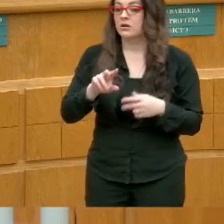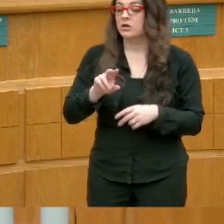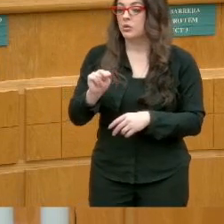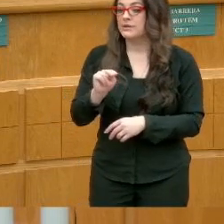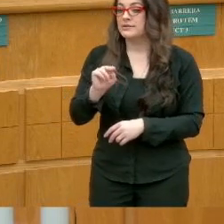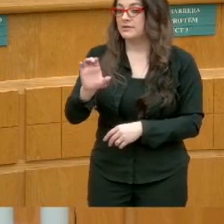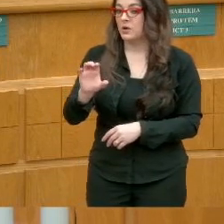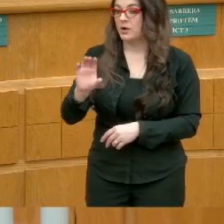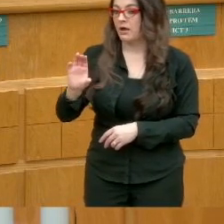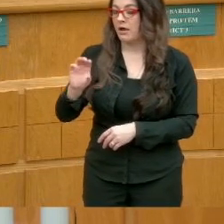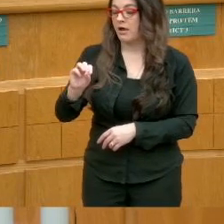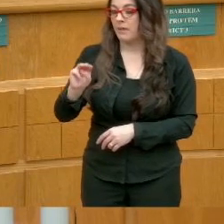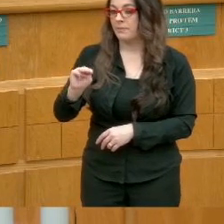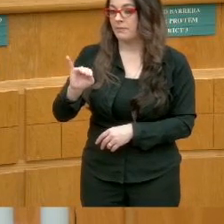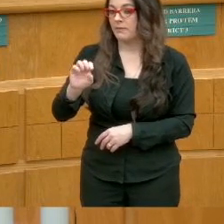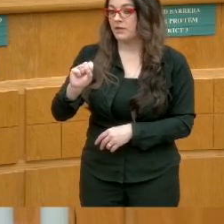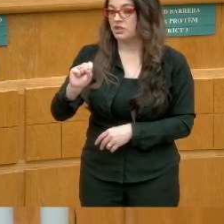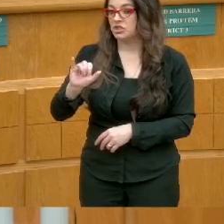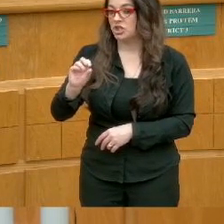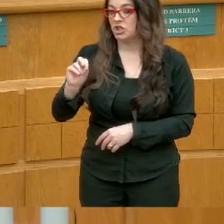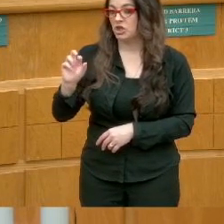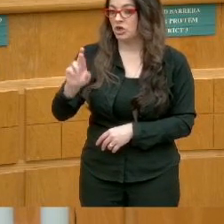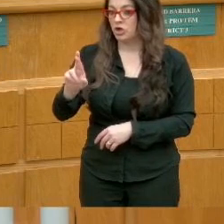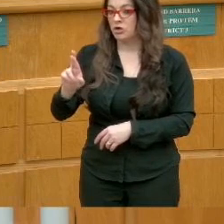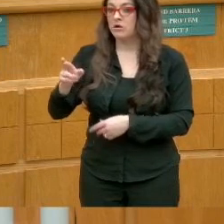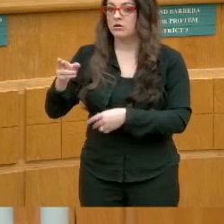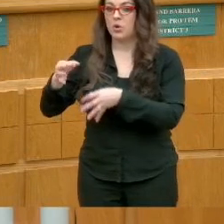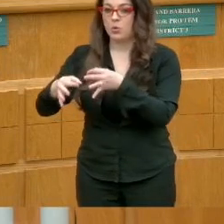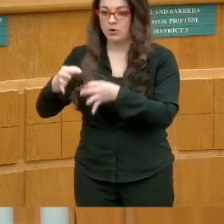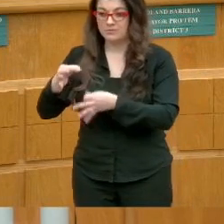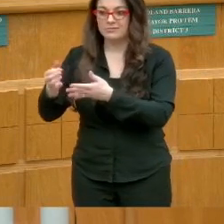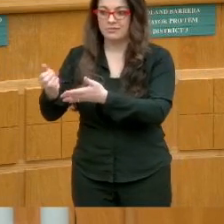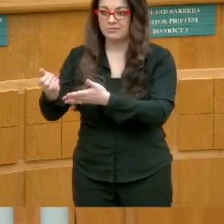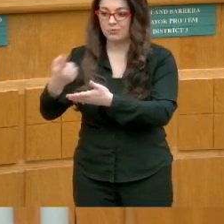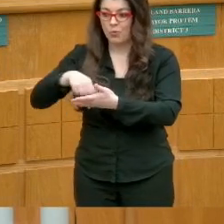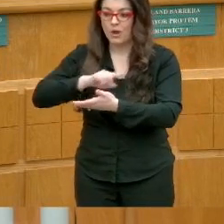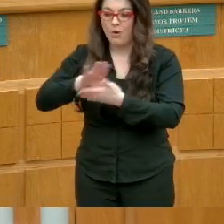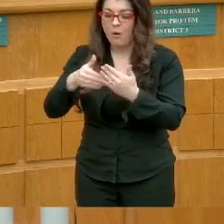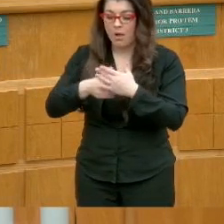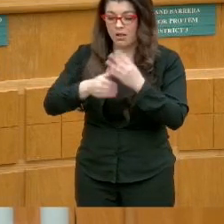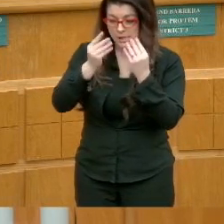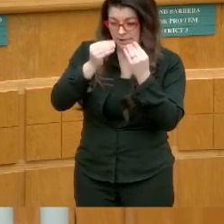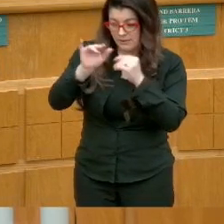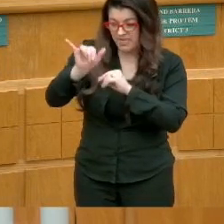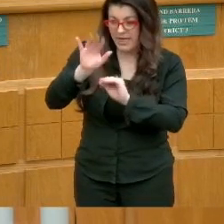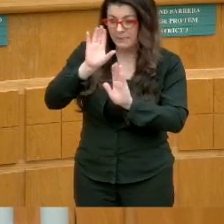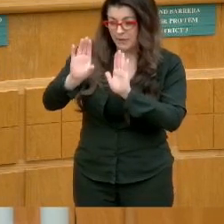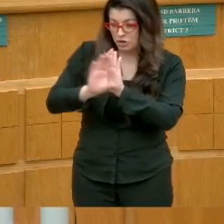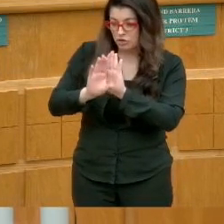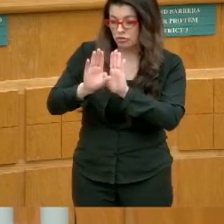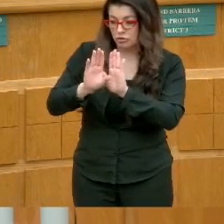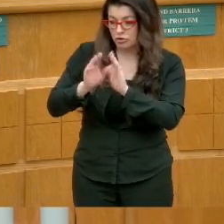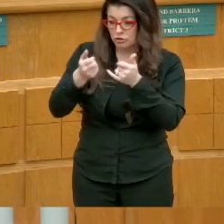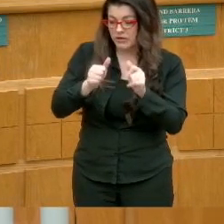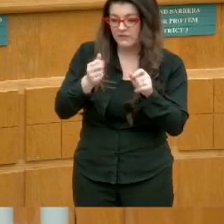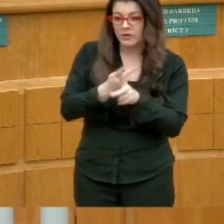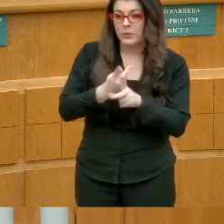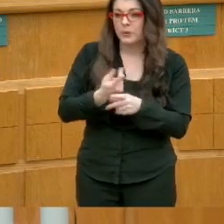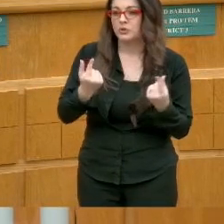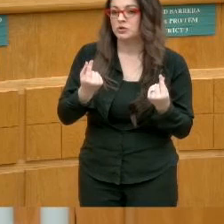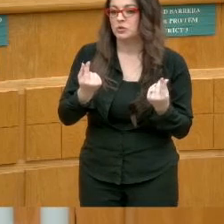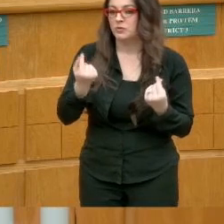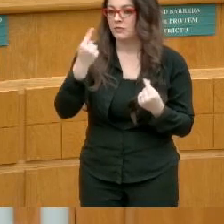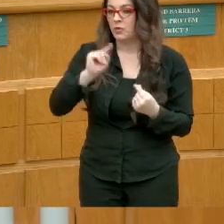judgment calls on what to do locally to help minimize the spread of COVID-19. So that concludes our briefing